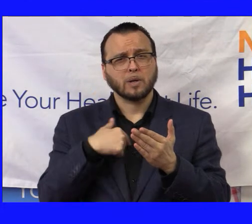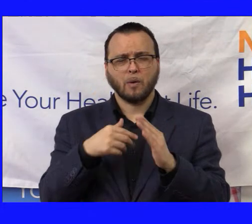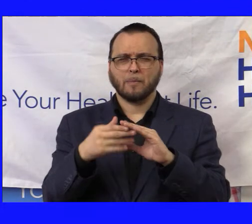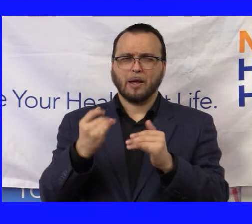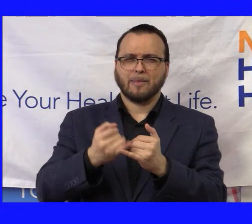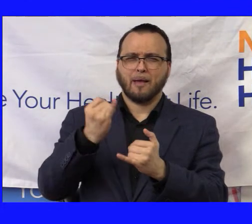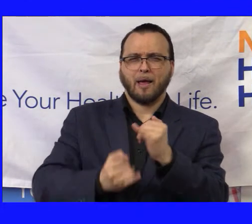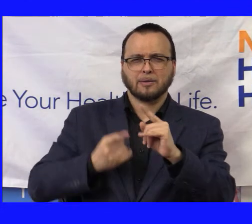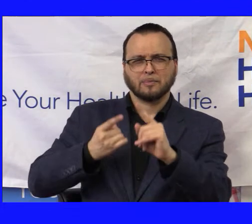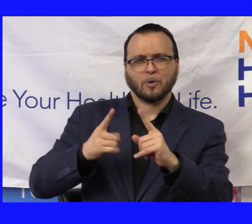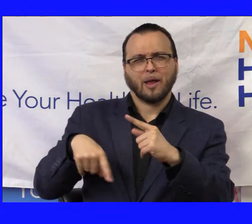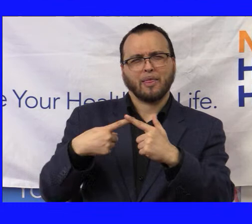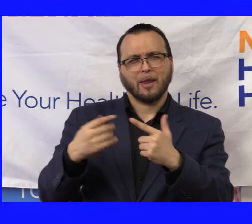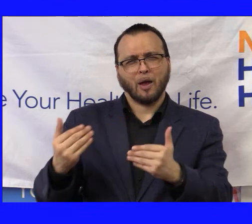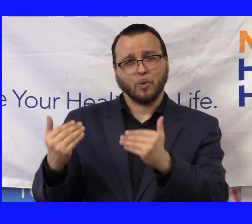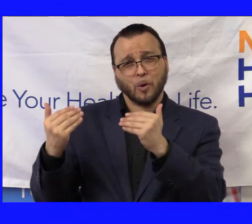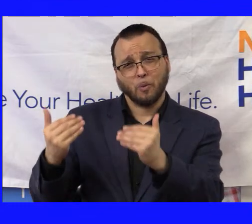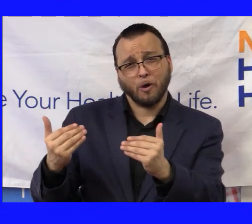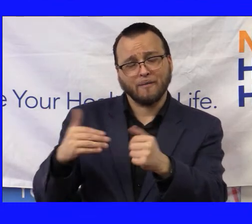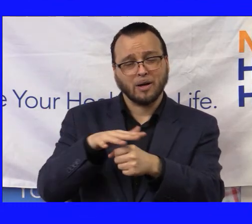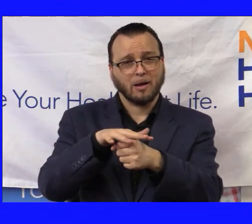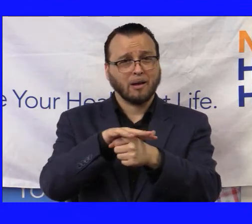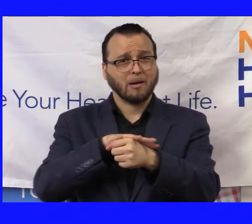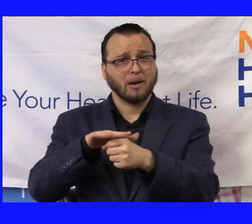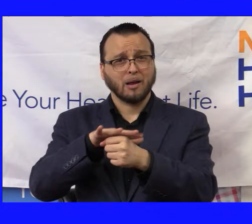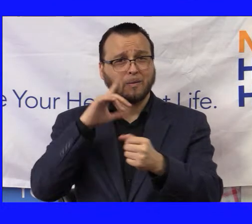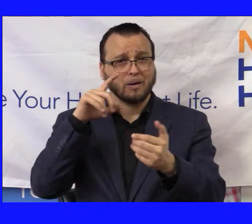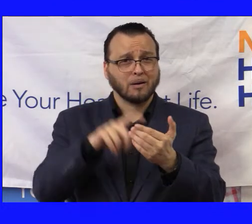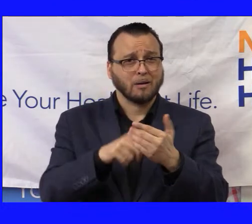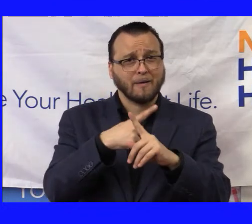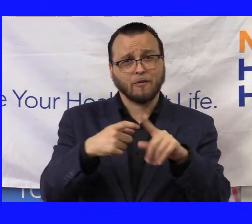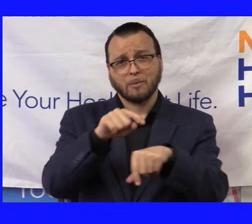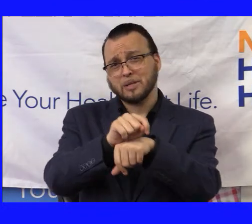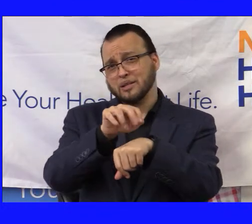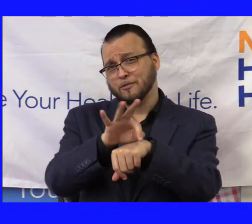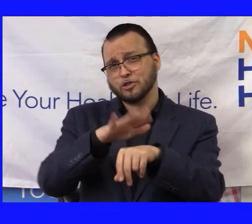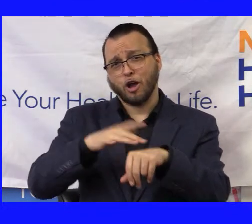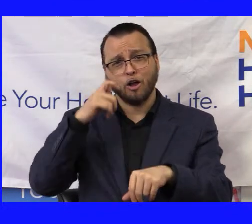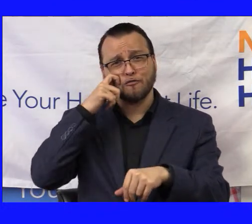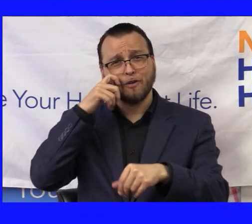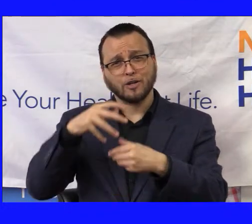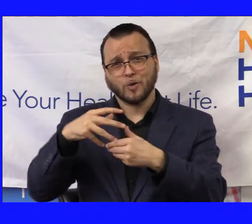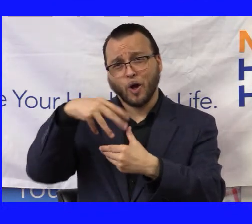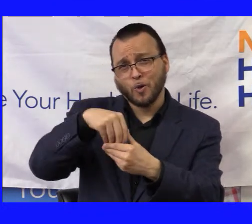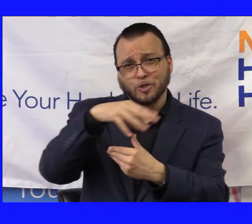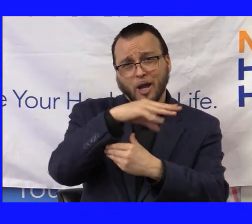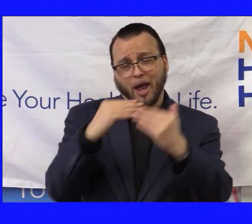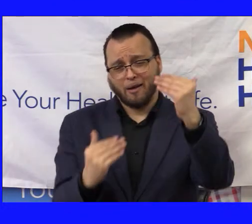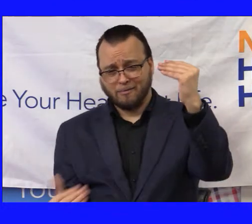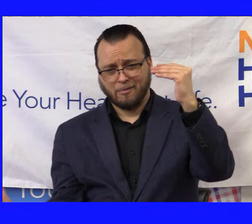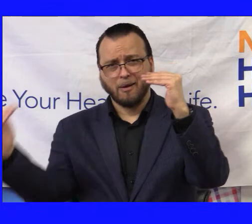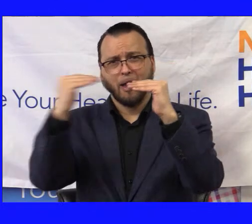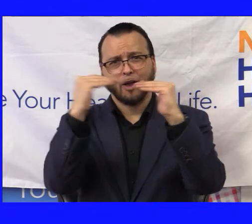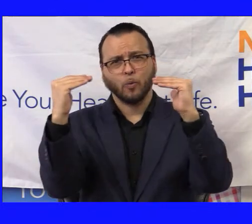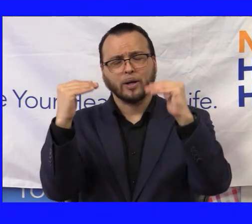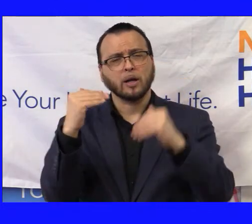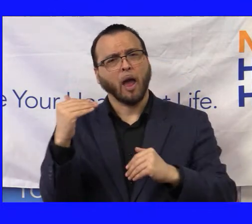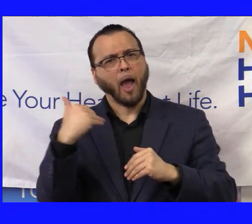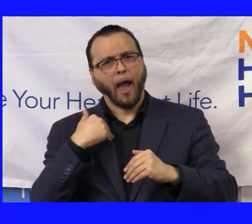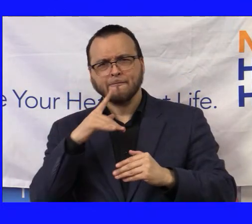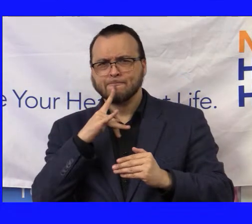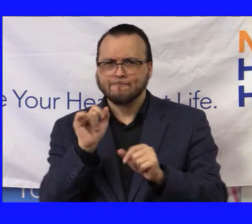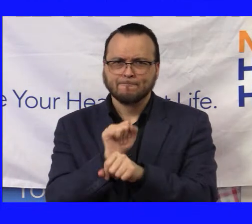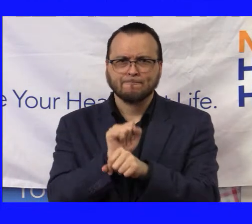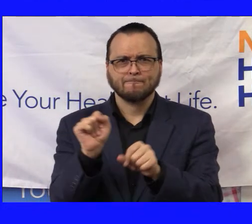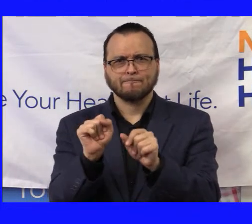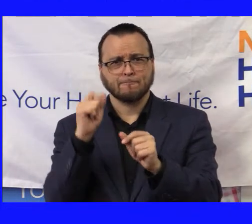on. Neighborhoods designated by the Task Force on Racial Inclusion and Equity have significant racial and